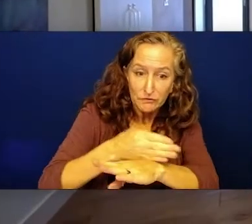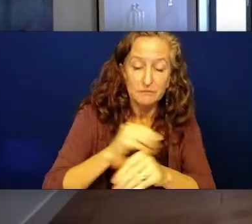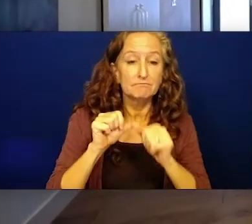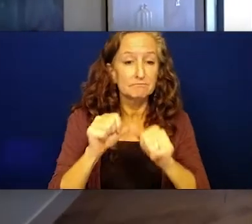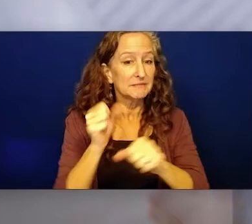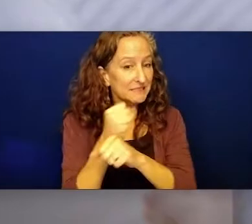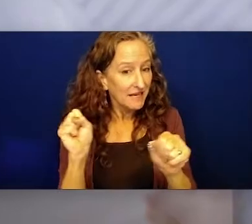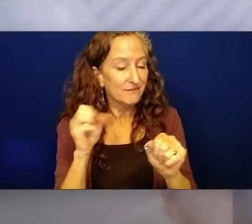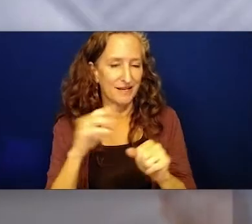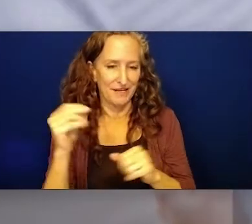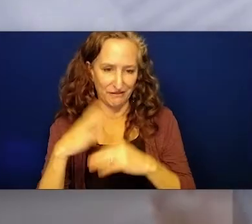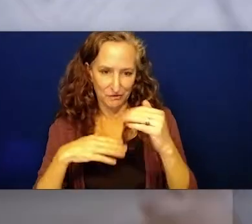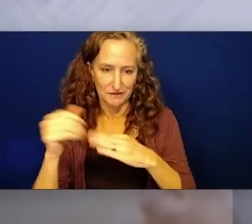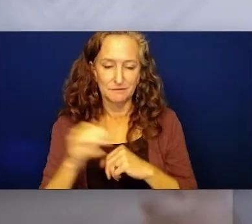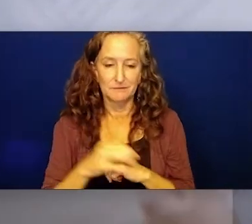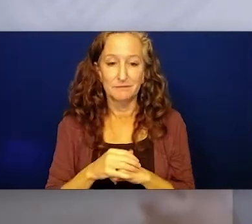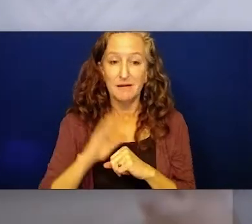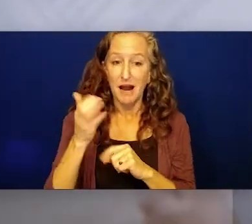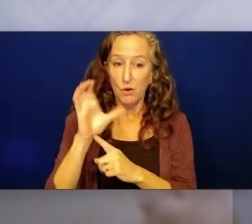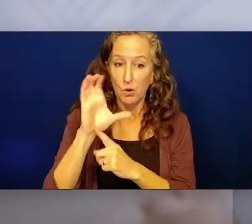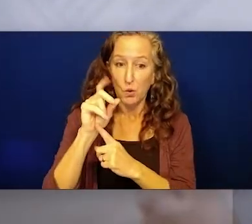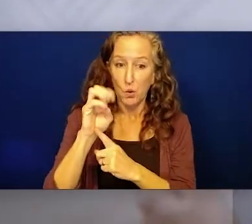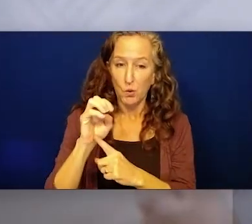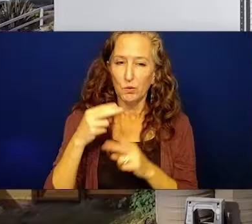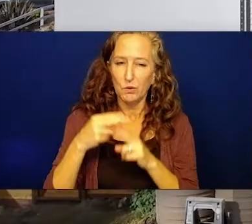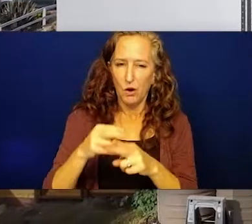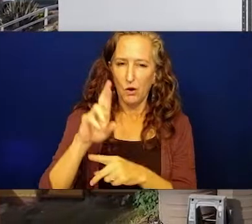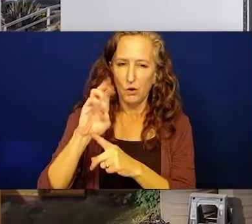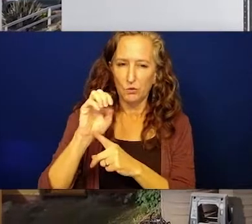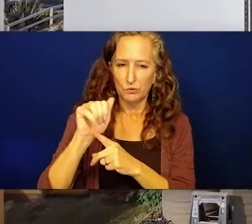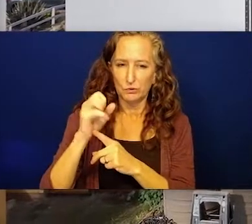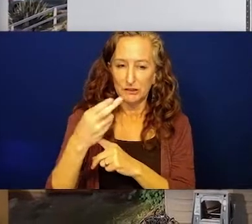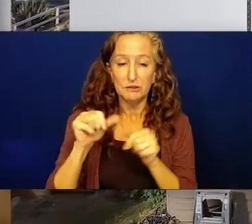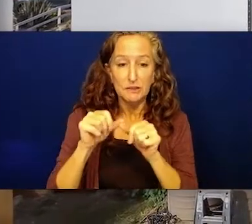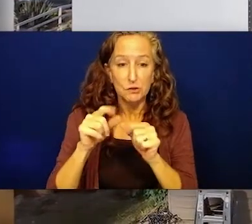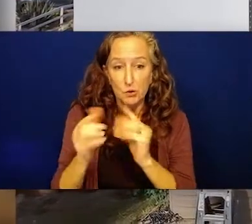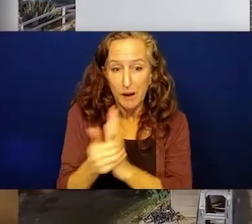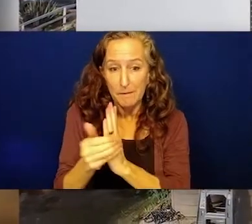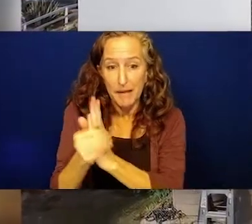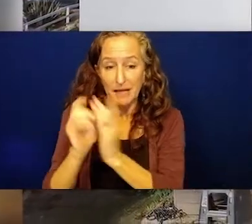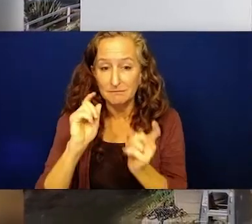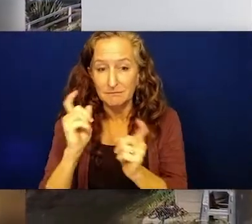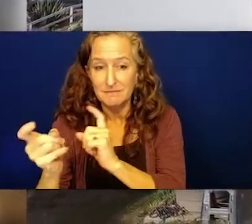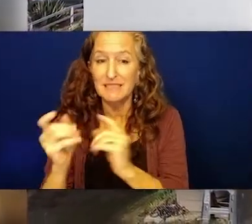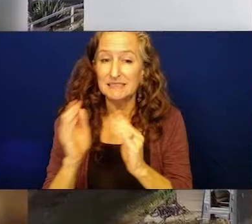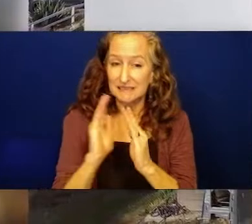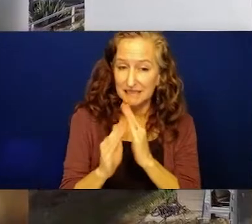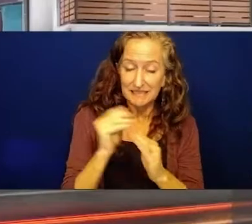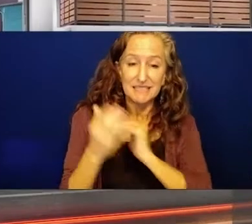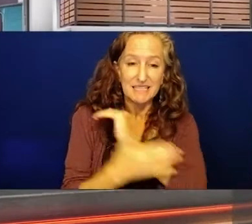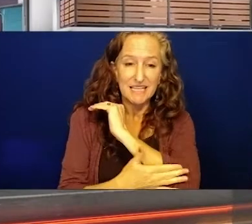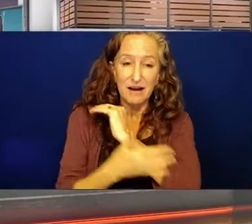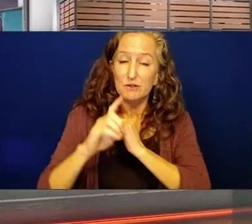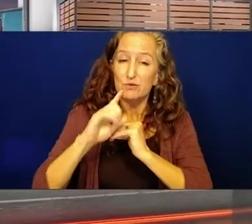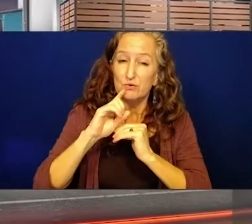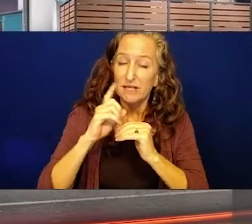comfortable. Through amendments to the code, known as REACH codes, cities and counties can go above and beyond the state code to